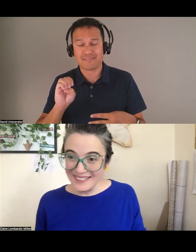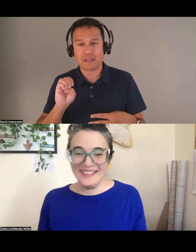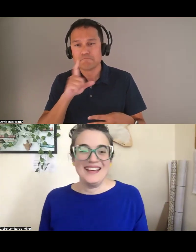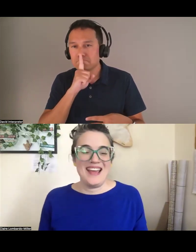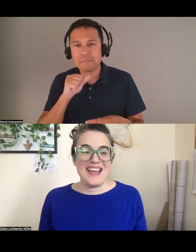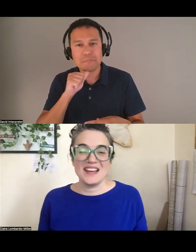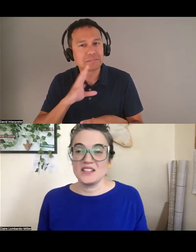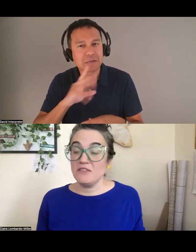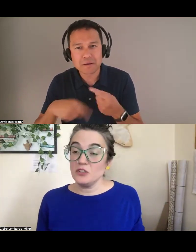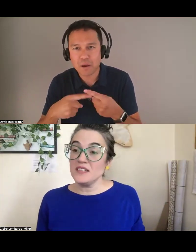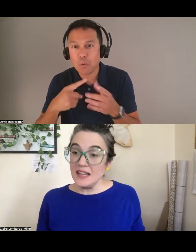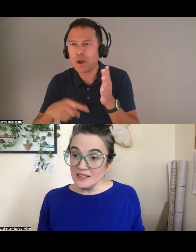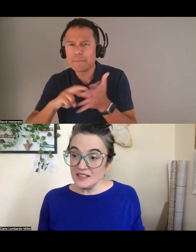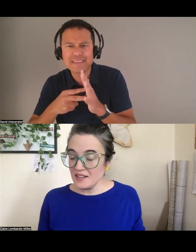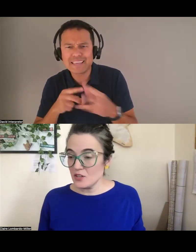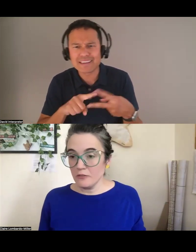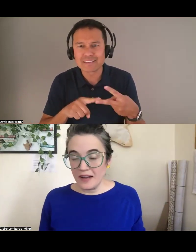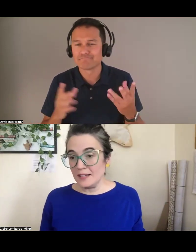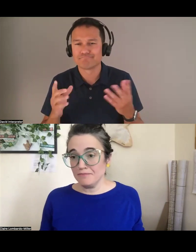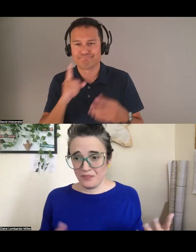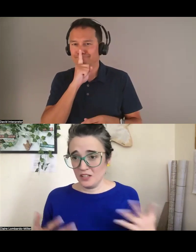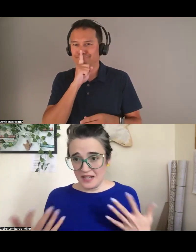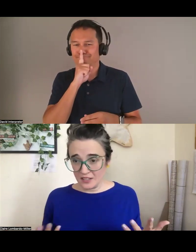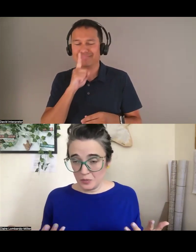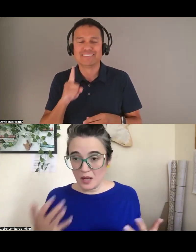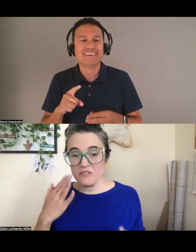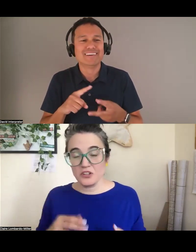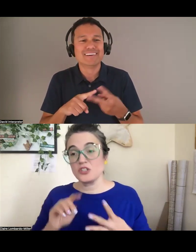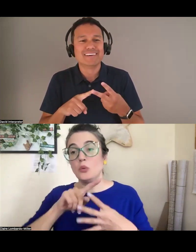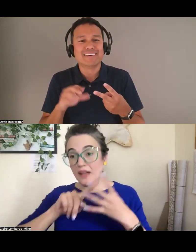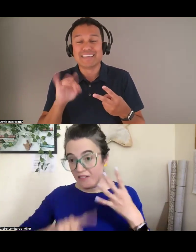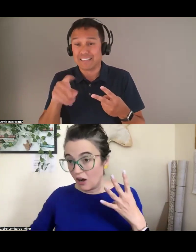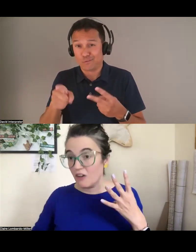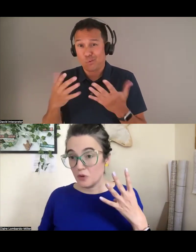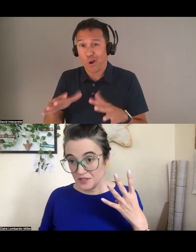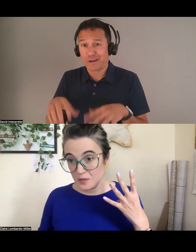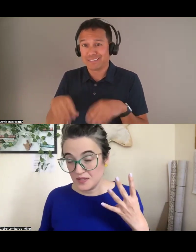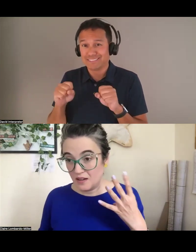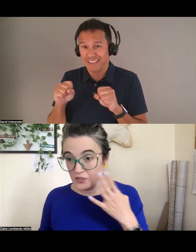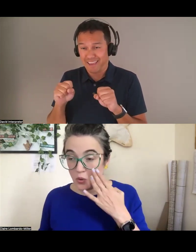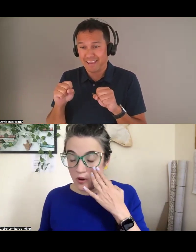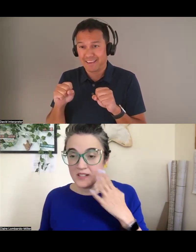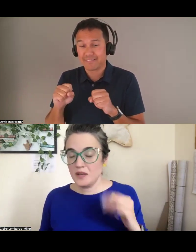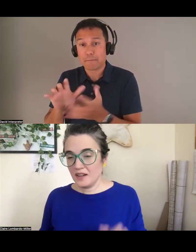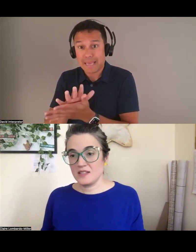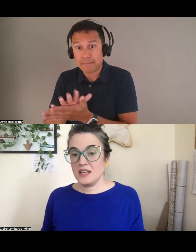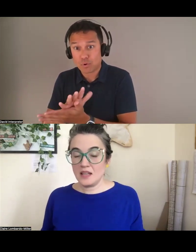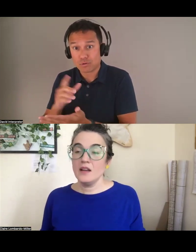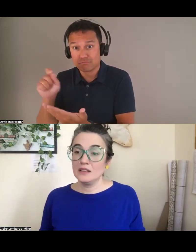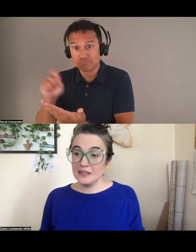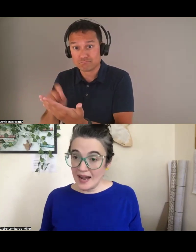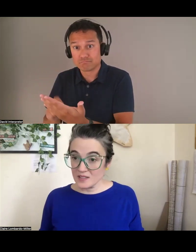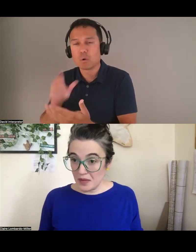yet. And if you've taken the test already and you've taken the paper version, you will have all 4 subscale scores because